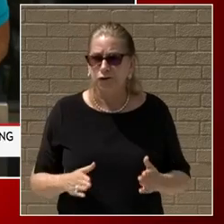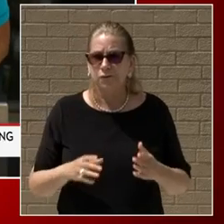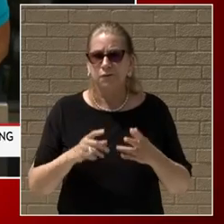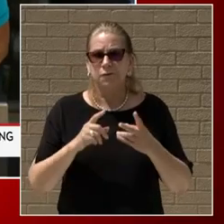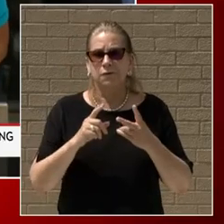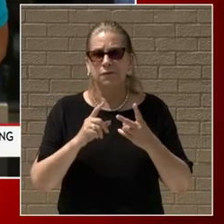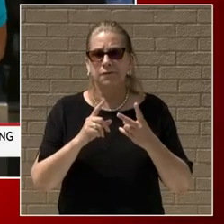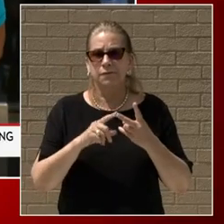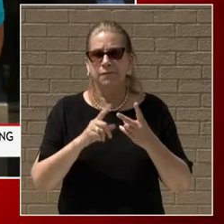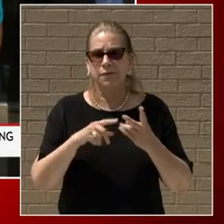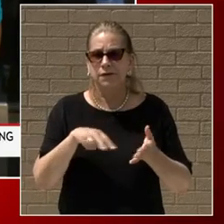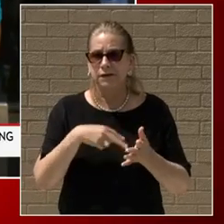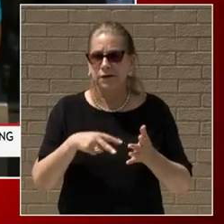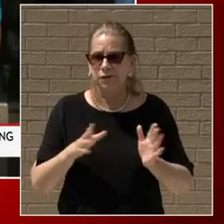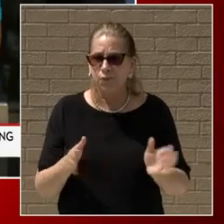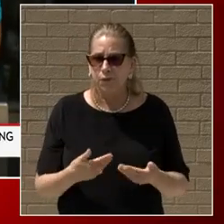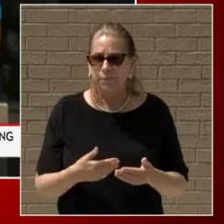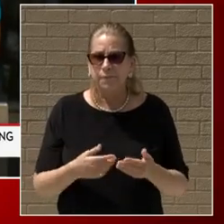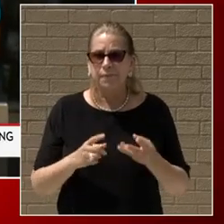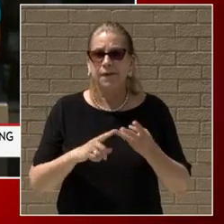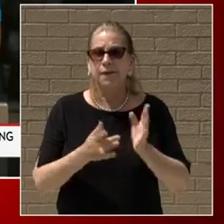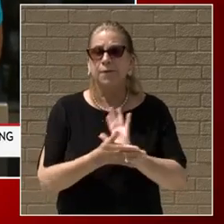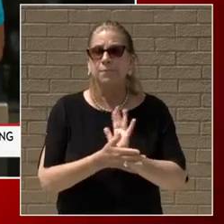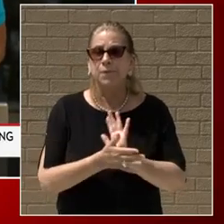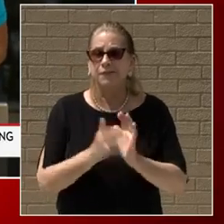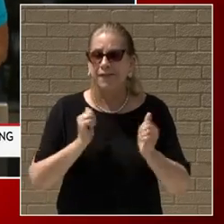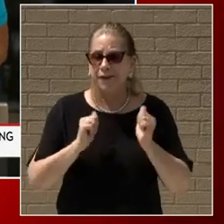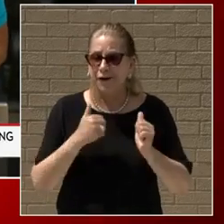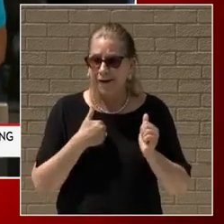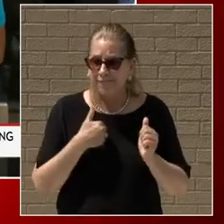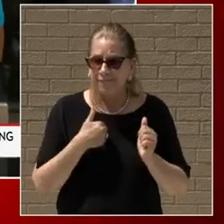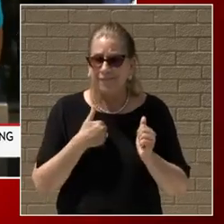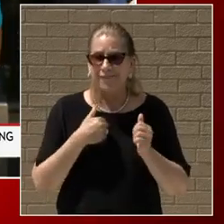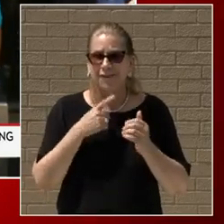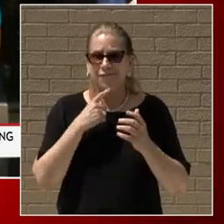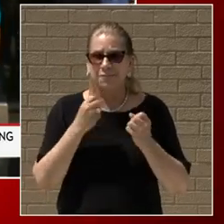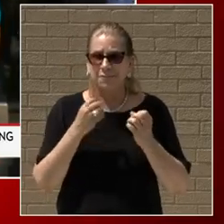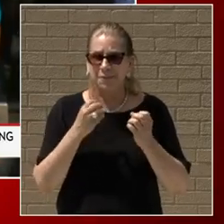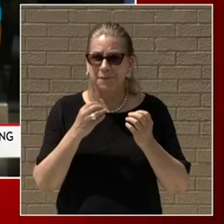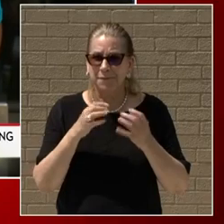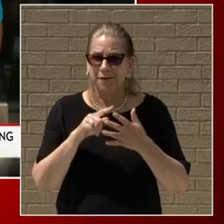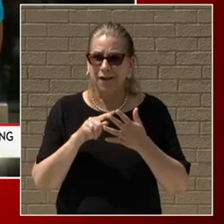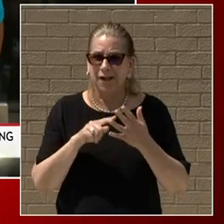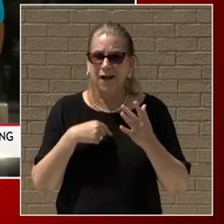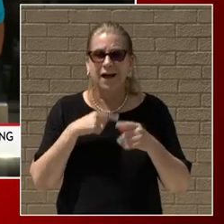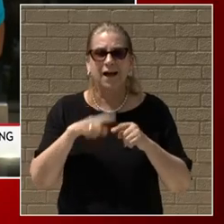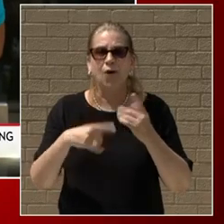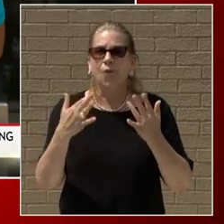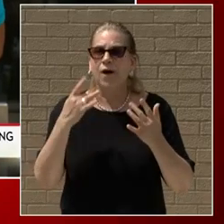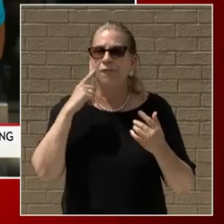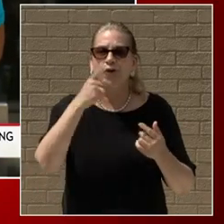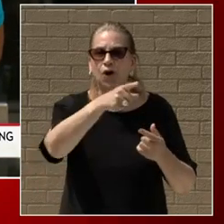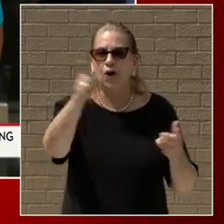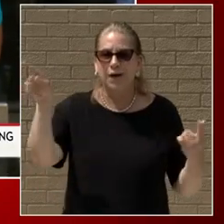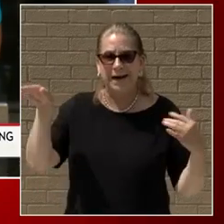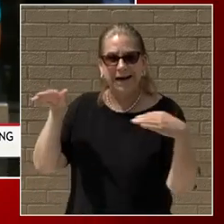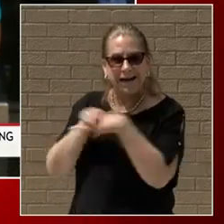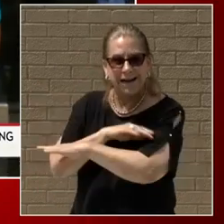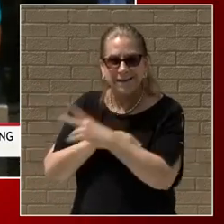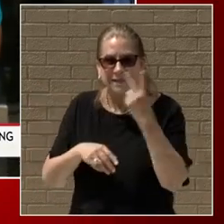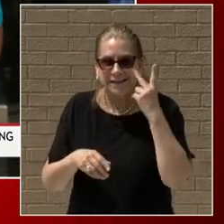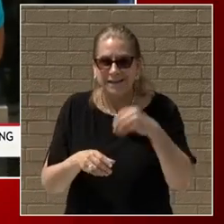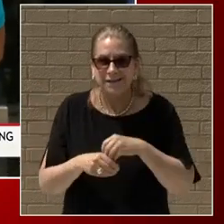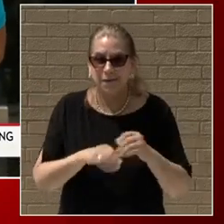DGS's Percent for Arts program, and so I cannot wait for you guys to get inside. So, Mayor Bowser, one thing I do want to let you know that